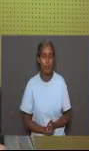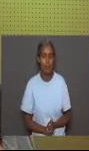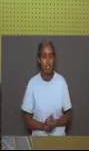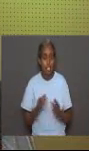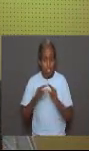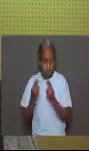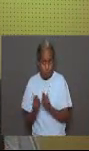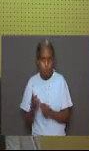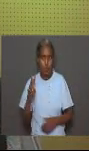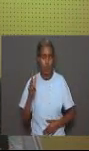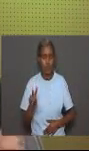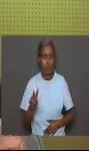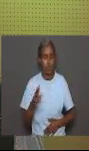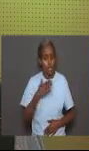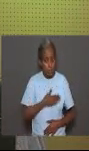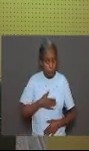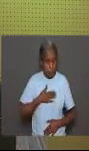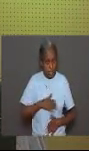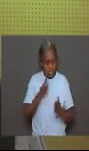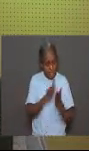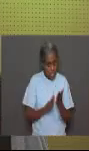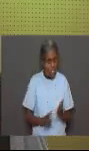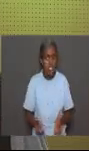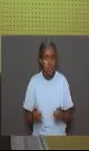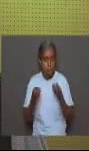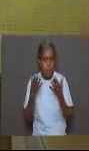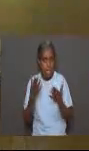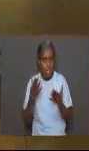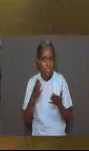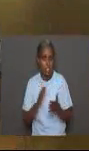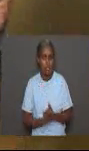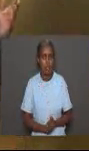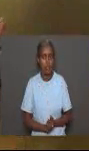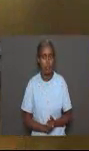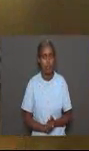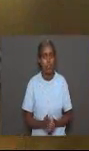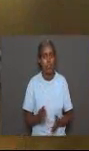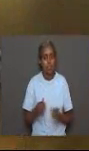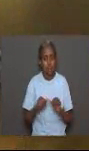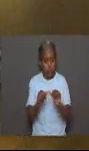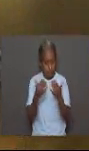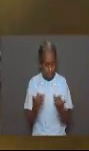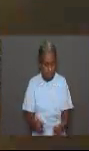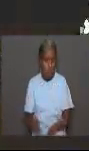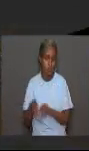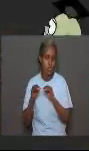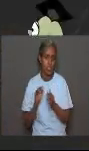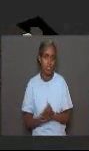In groups of two, please list as many as you can. Go ahead now, students.